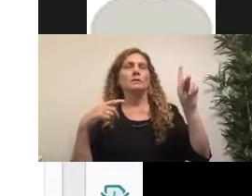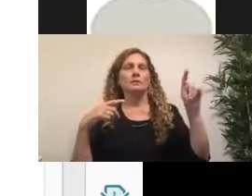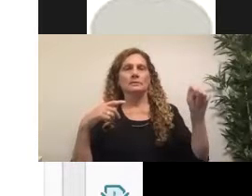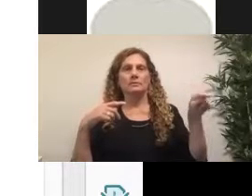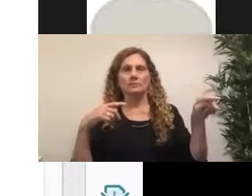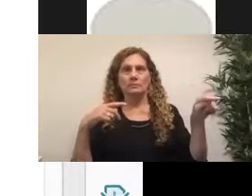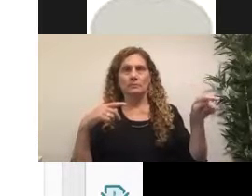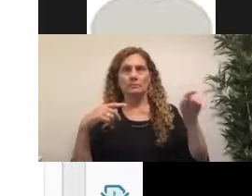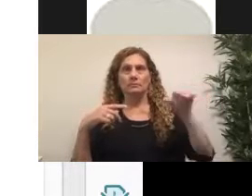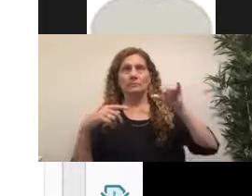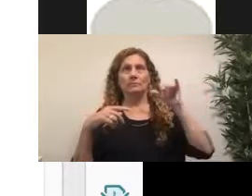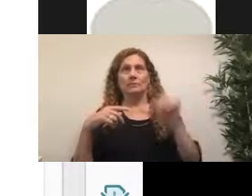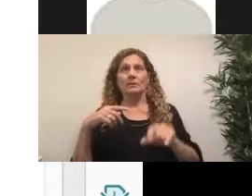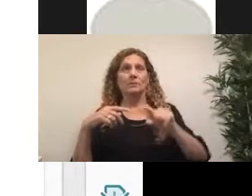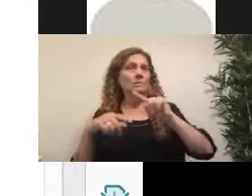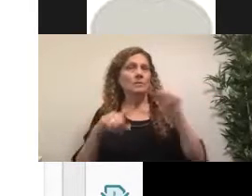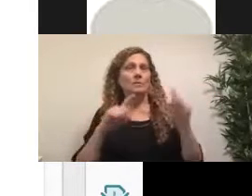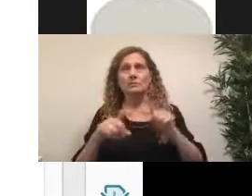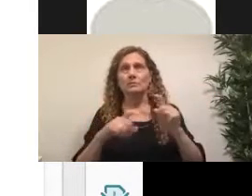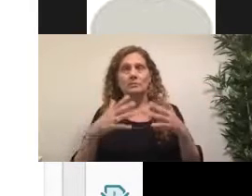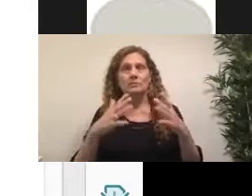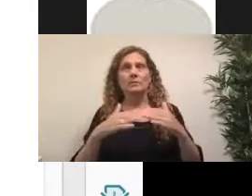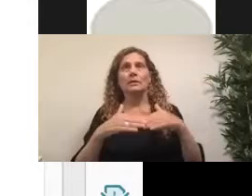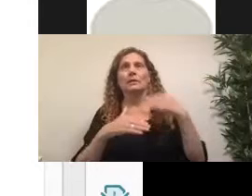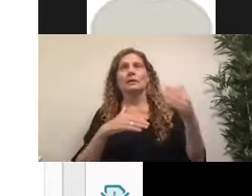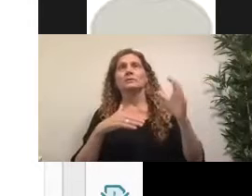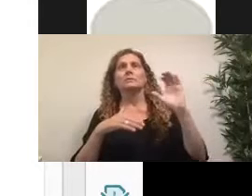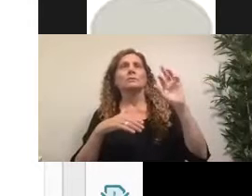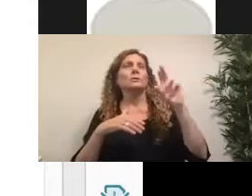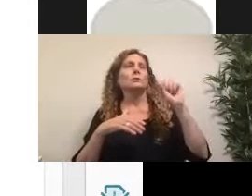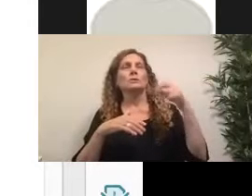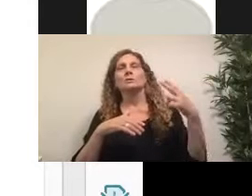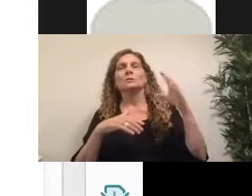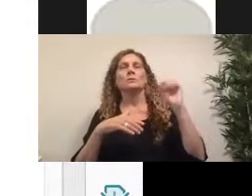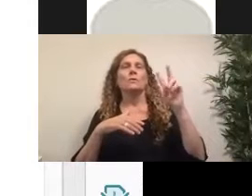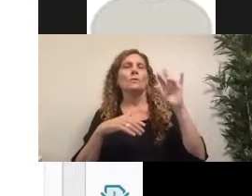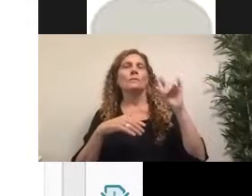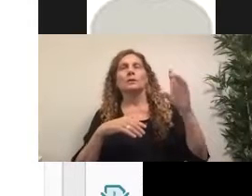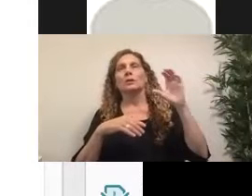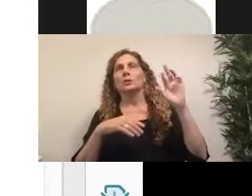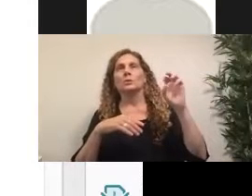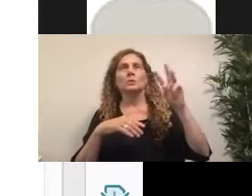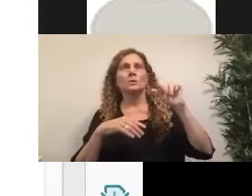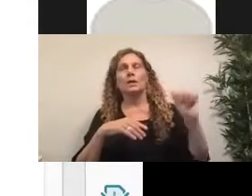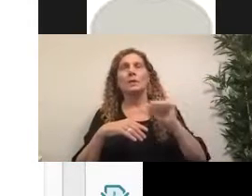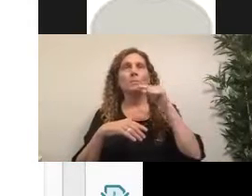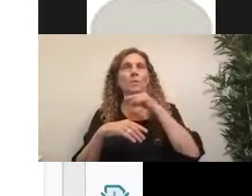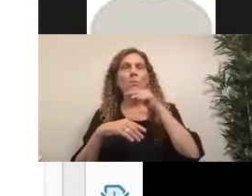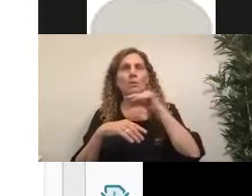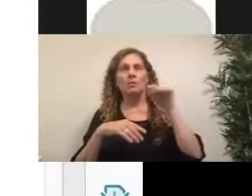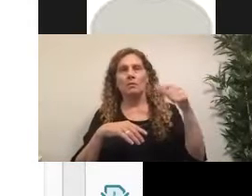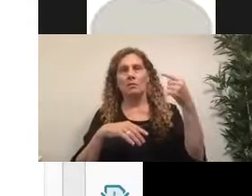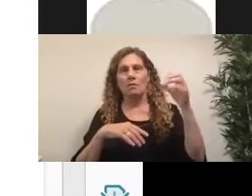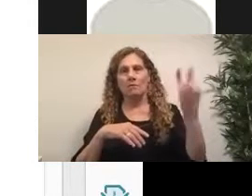crushcovidcrew@milwaukee.gov. The health department's vaccination team continues to show up with shots at events throughout the city. Tonight, assuming the weather cooperates, we'll be